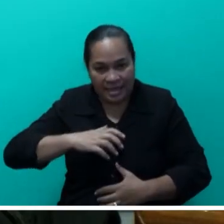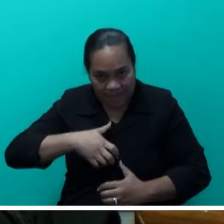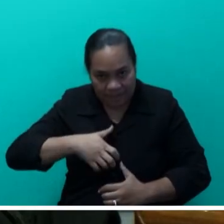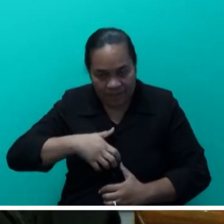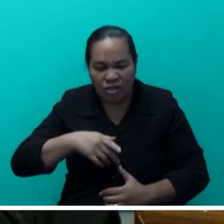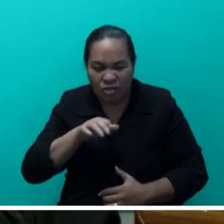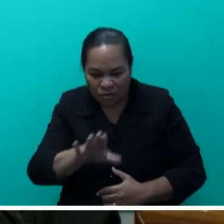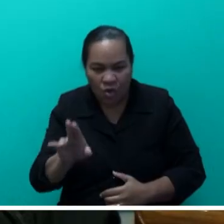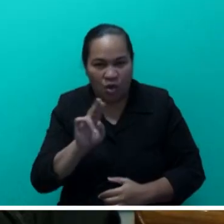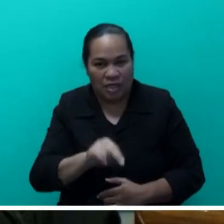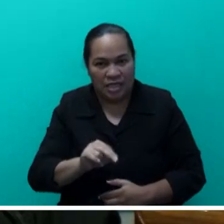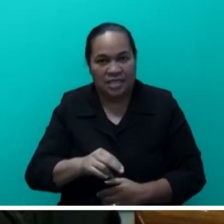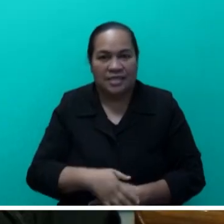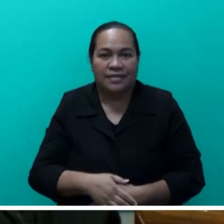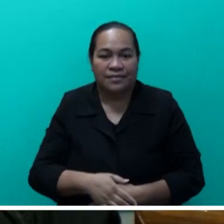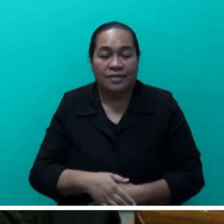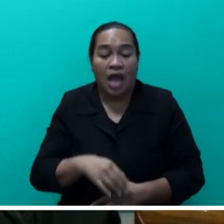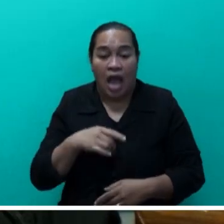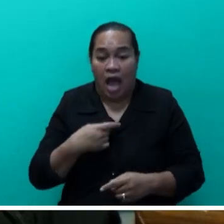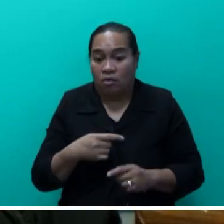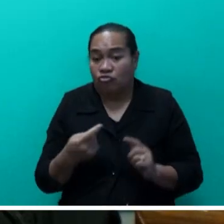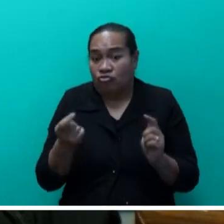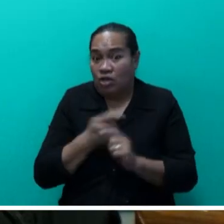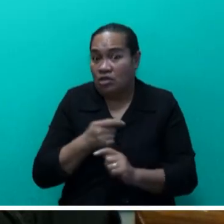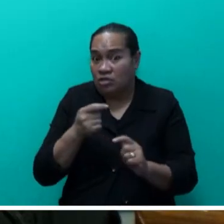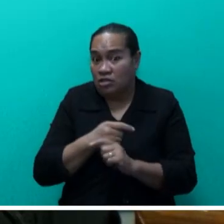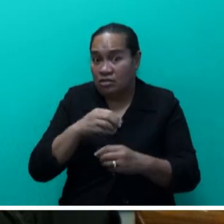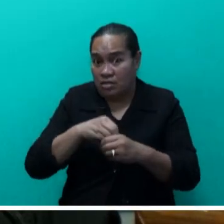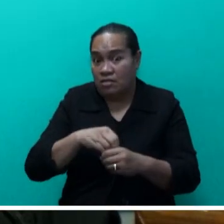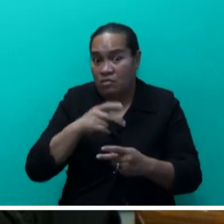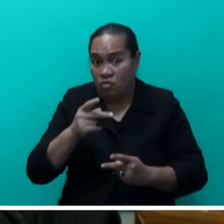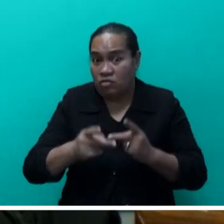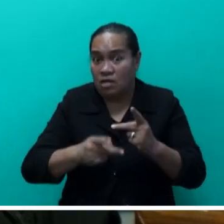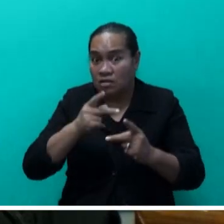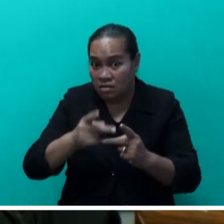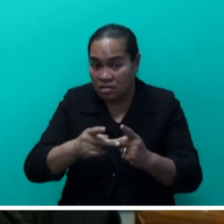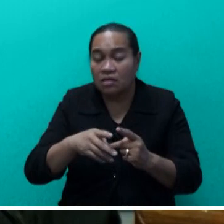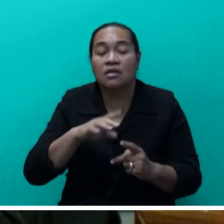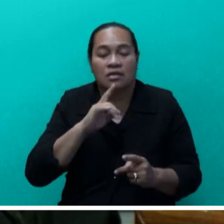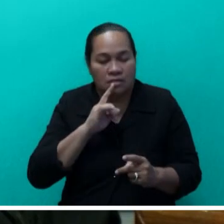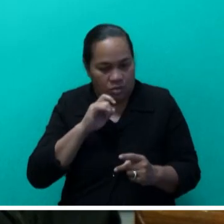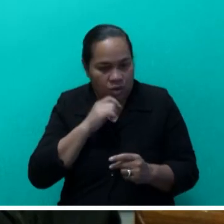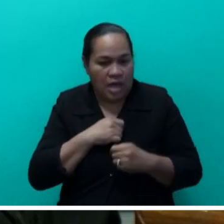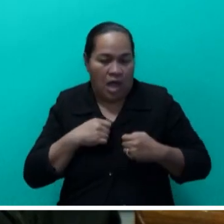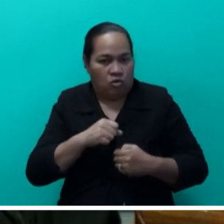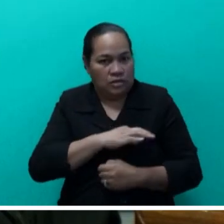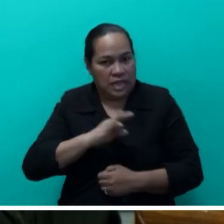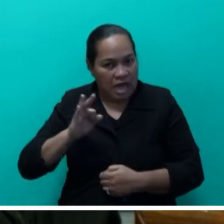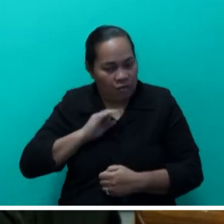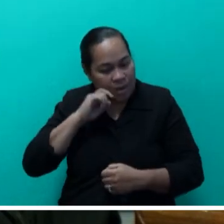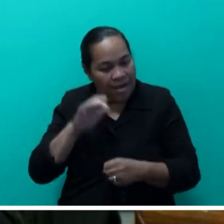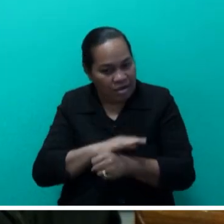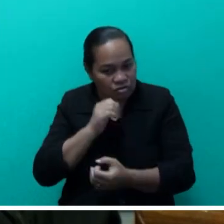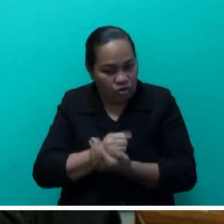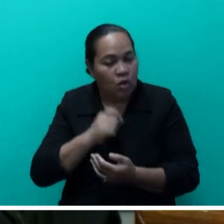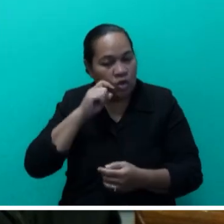society. Our ongoing reforms in processes and systems, coupled with the active engagement of our staff, ensure that we